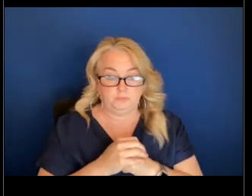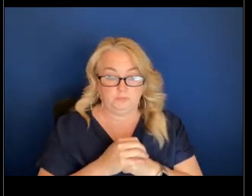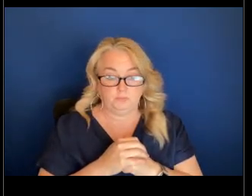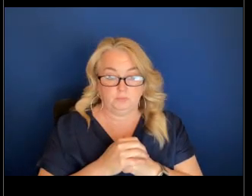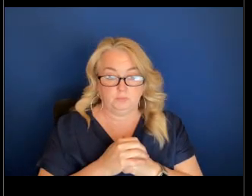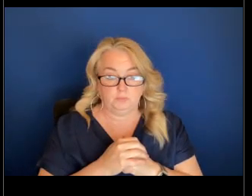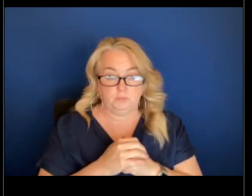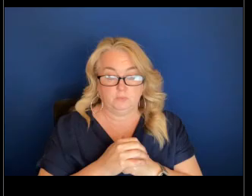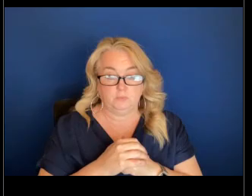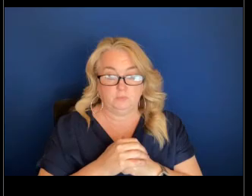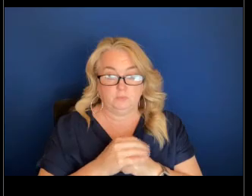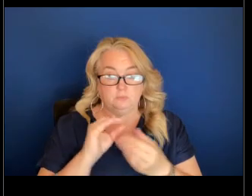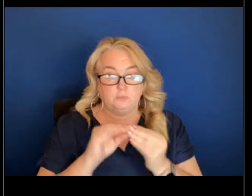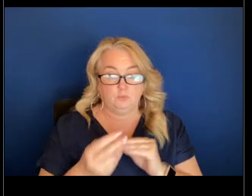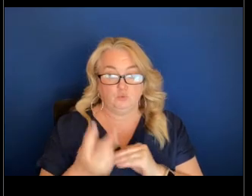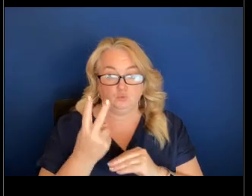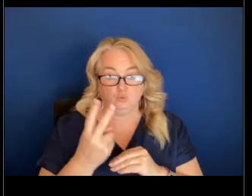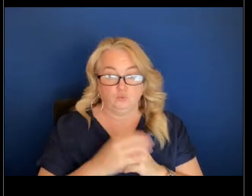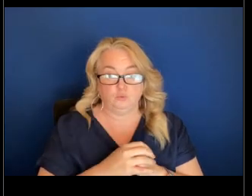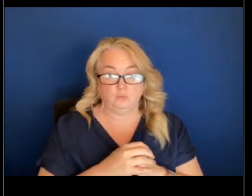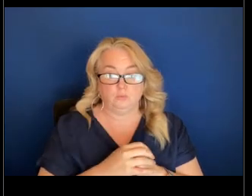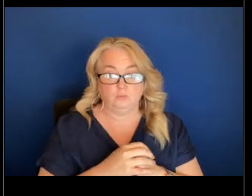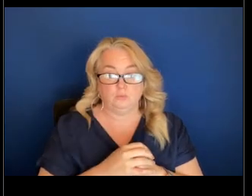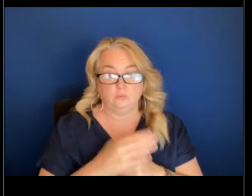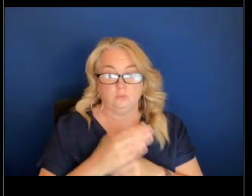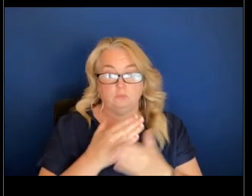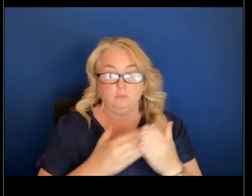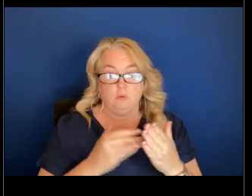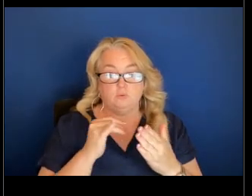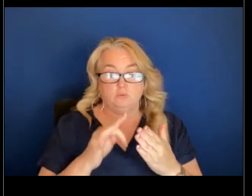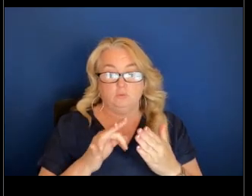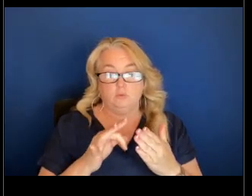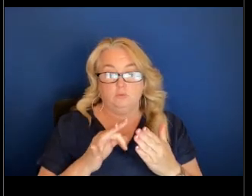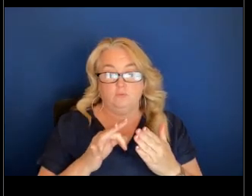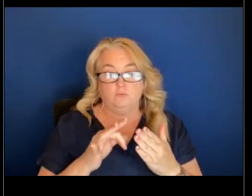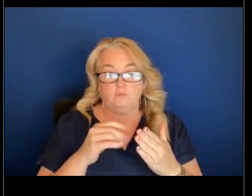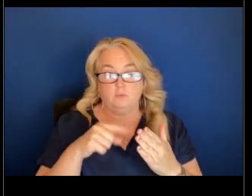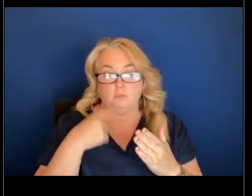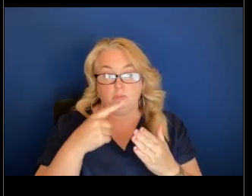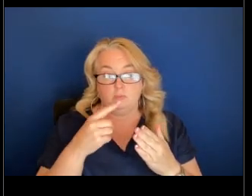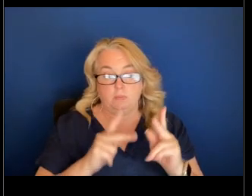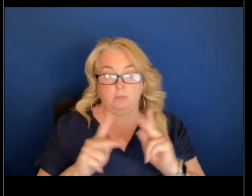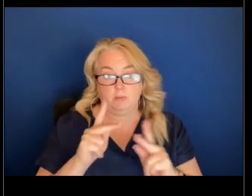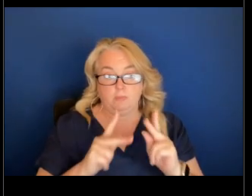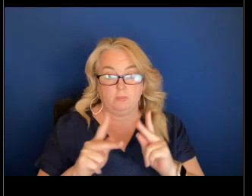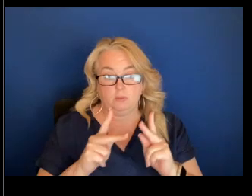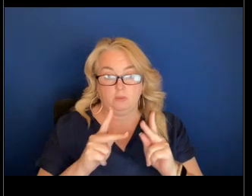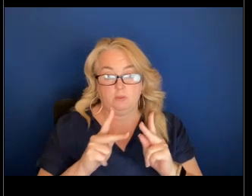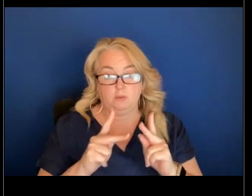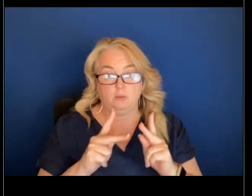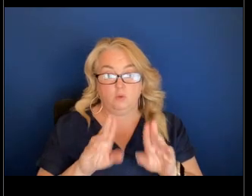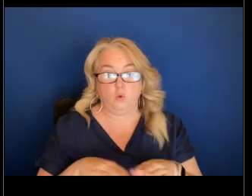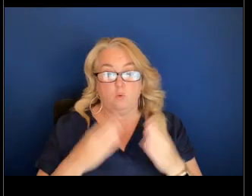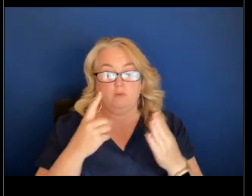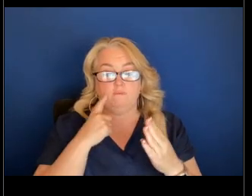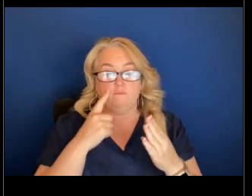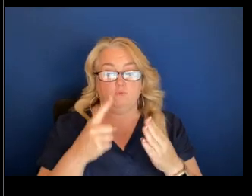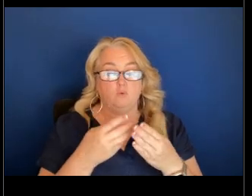Moving on to knowledge check 2. Portions of public and common use areas open to the general